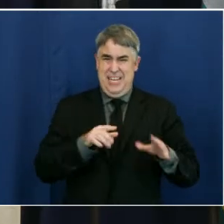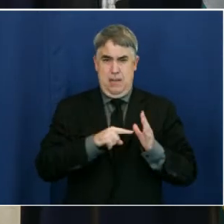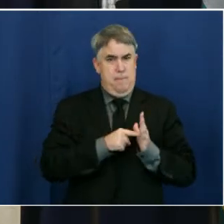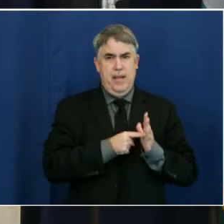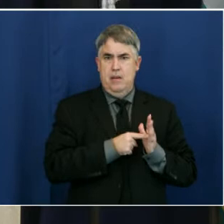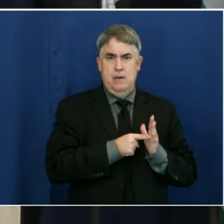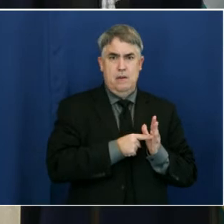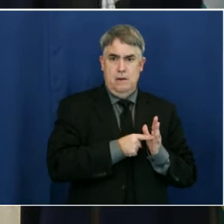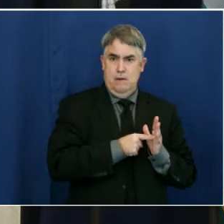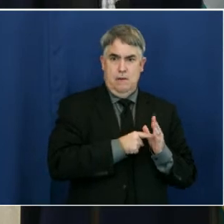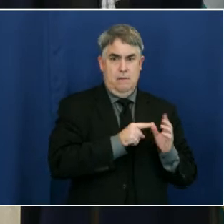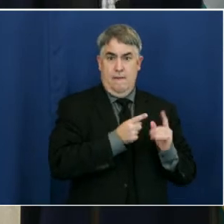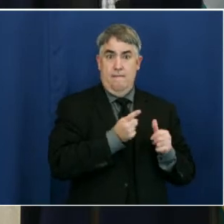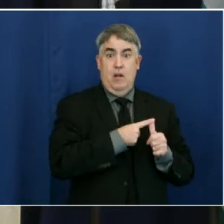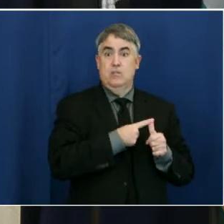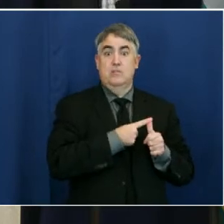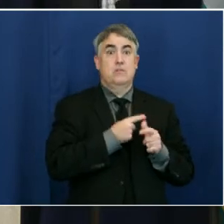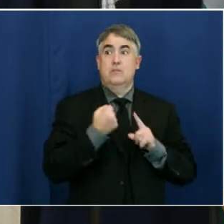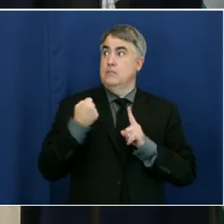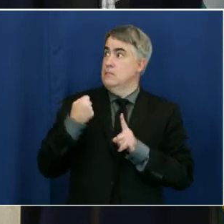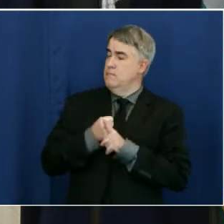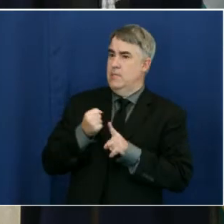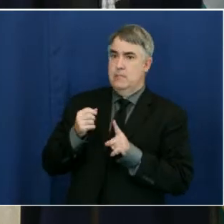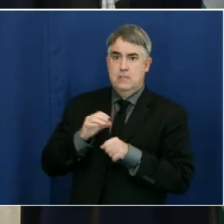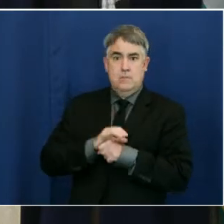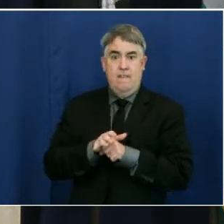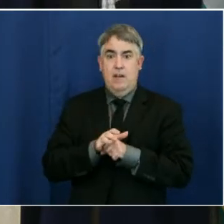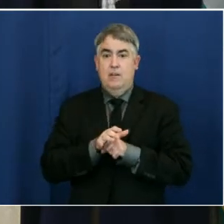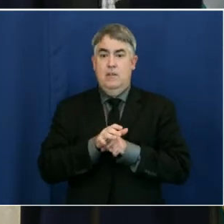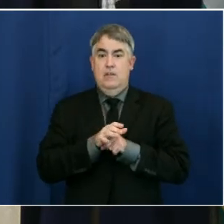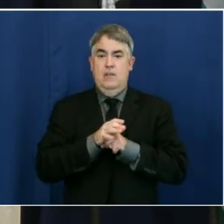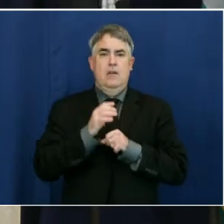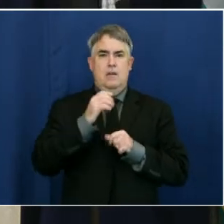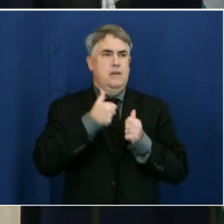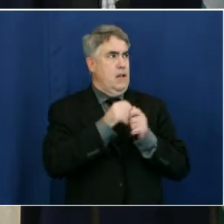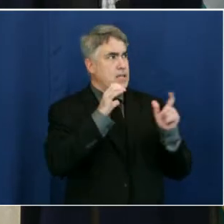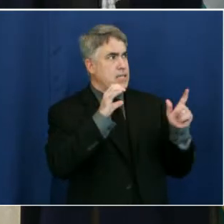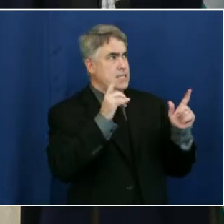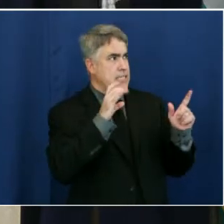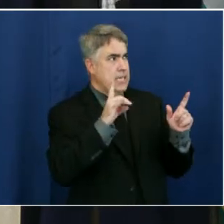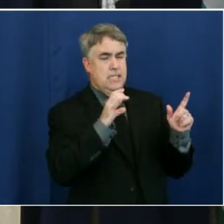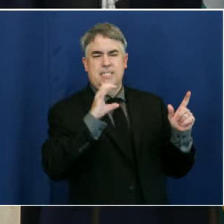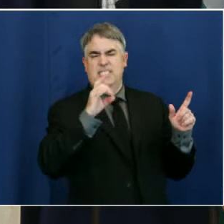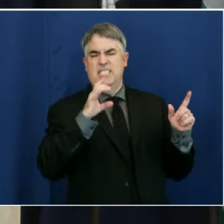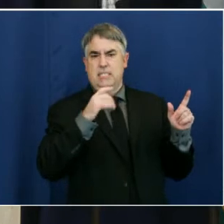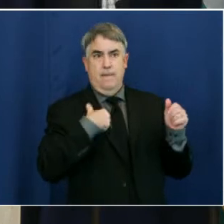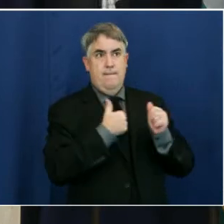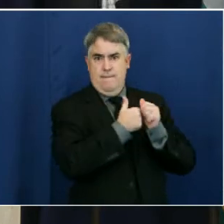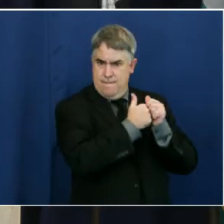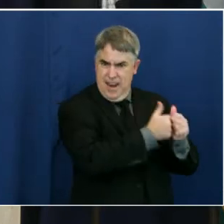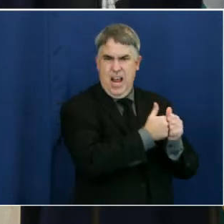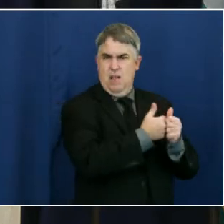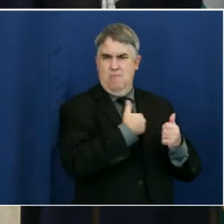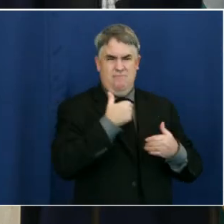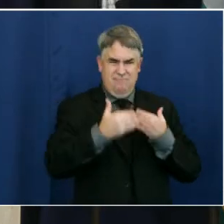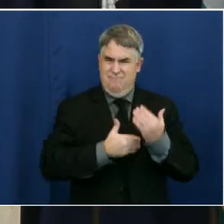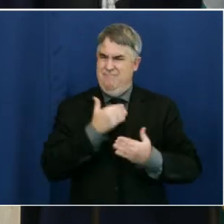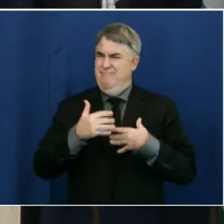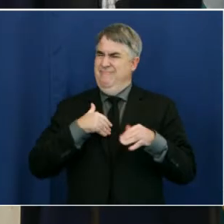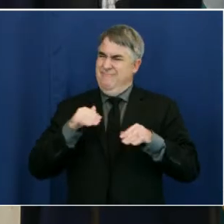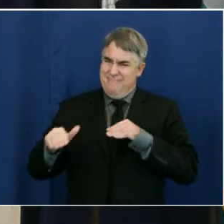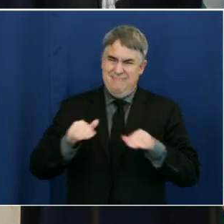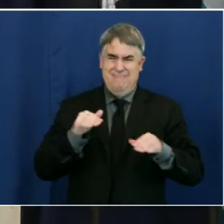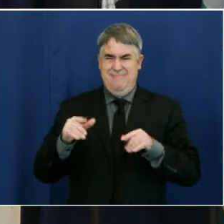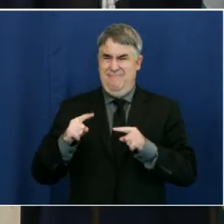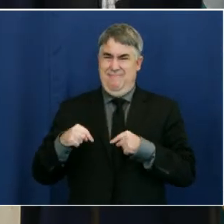guidance, the guidance from the White House in terms of specific metrics to follow, and then adhered or